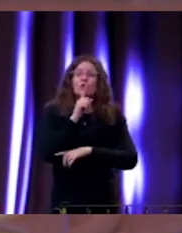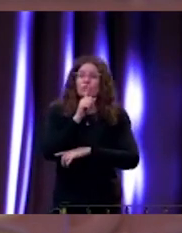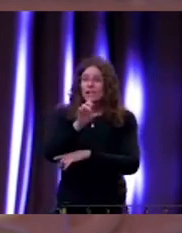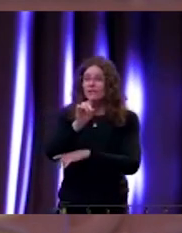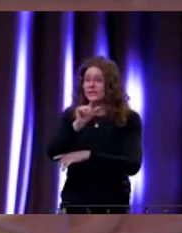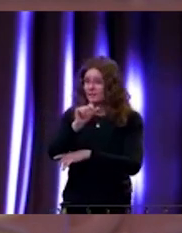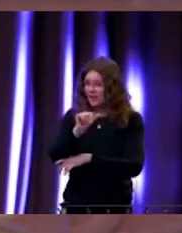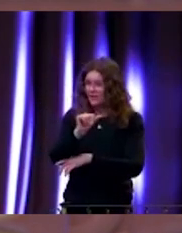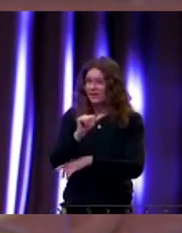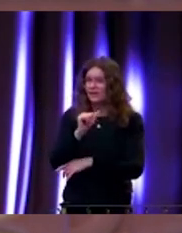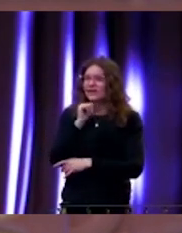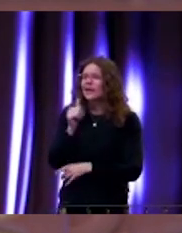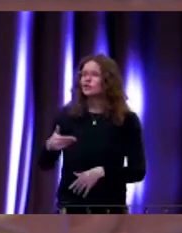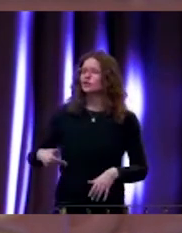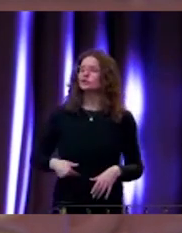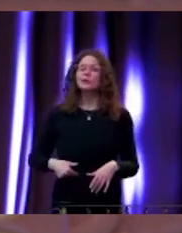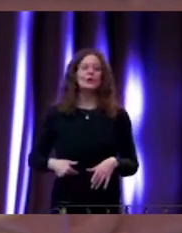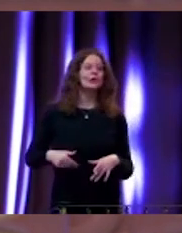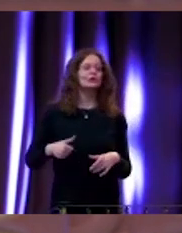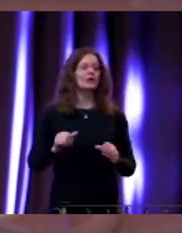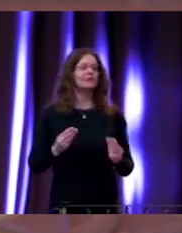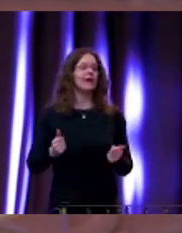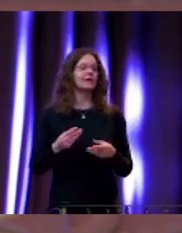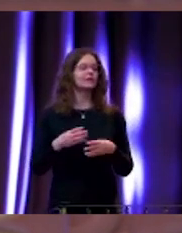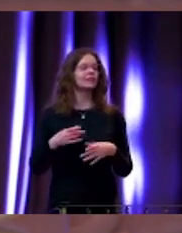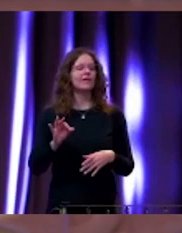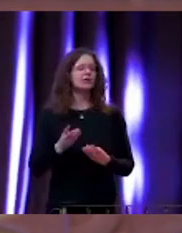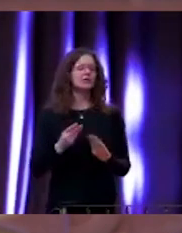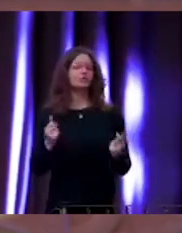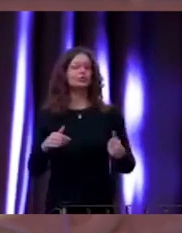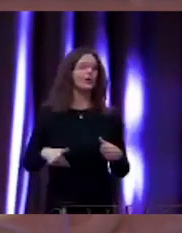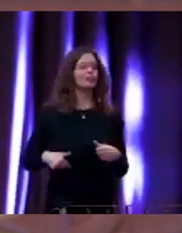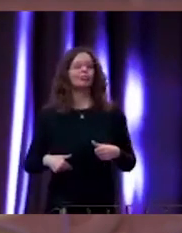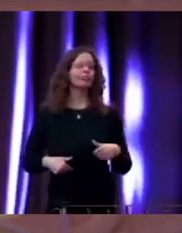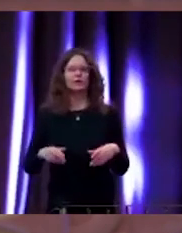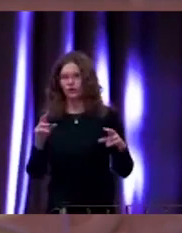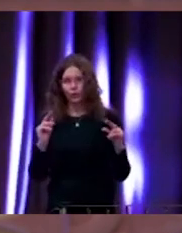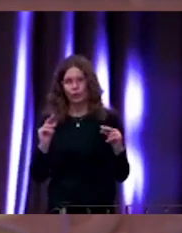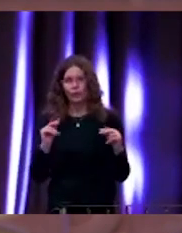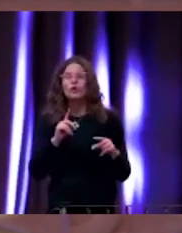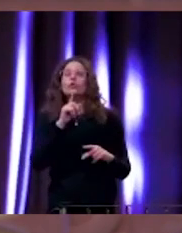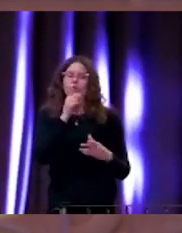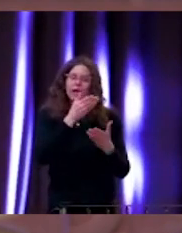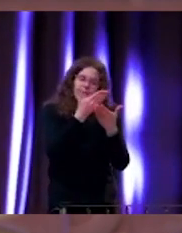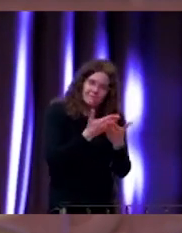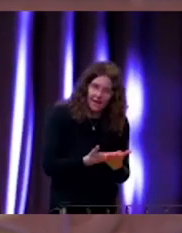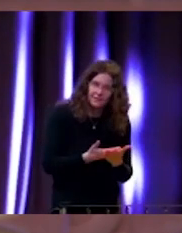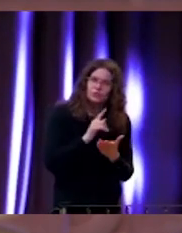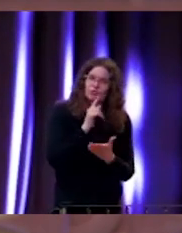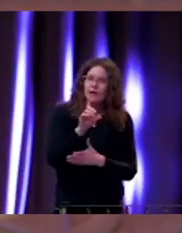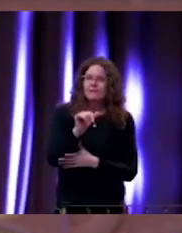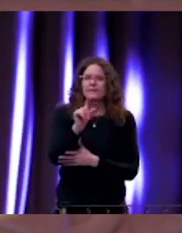way through a solution, right? So, you know, even if you, you know, go through a